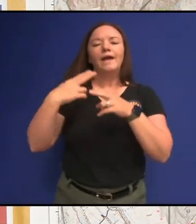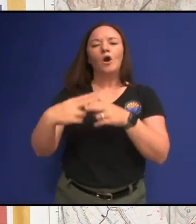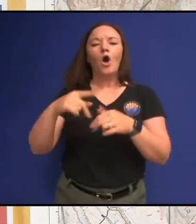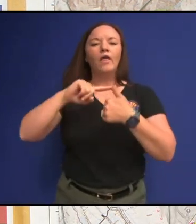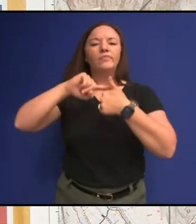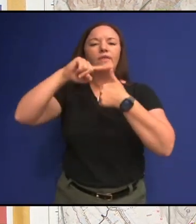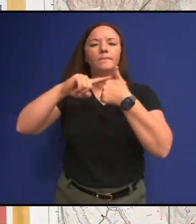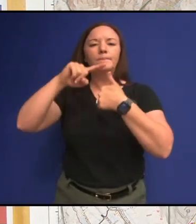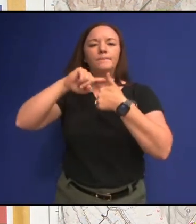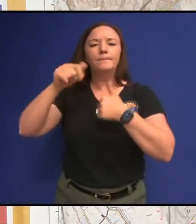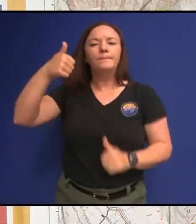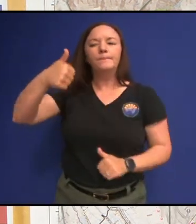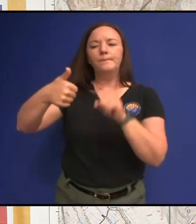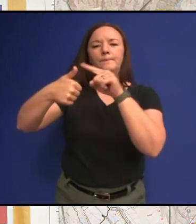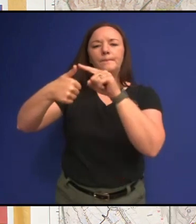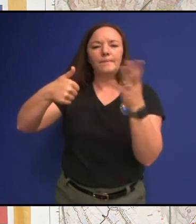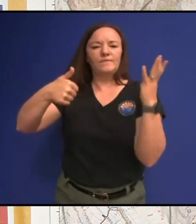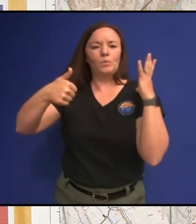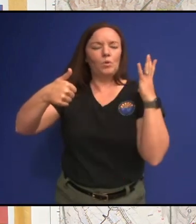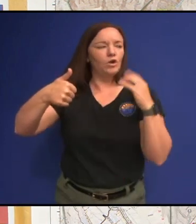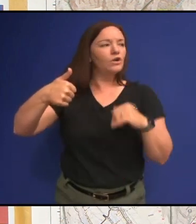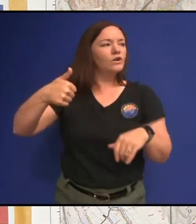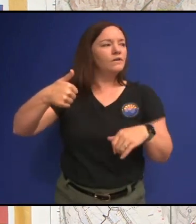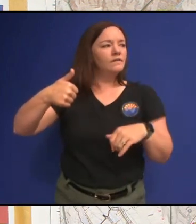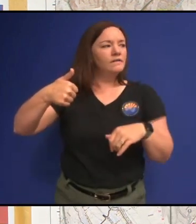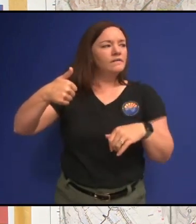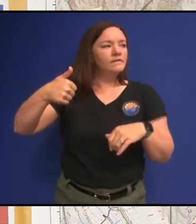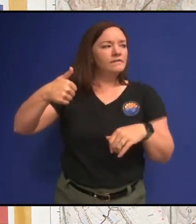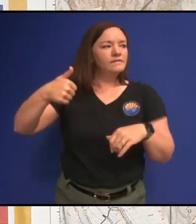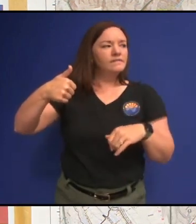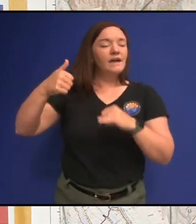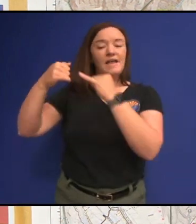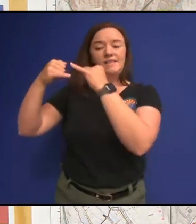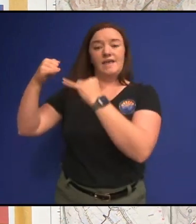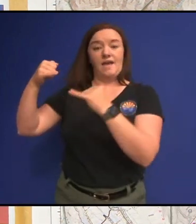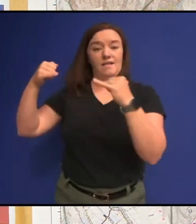this area of the fire line right here is the one that we invested